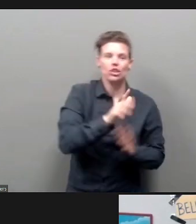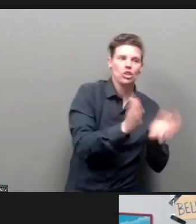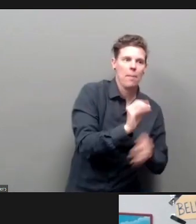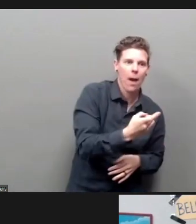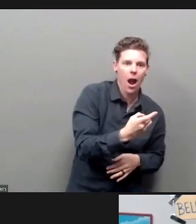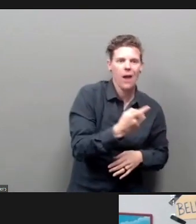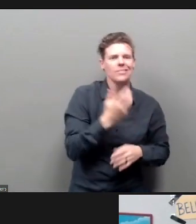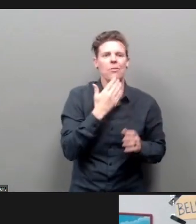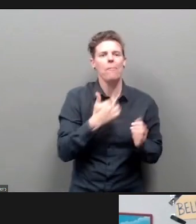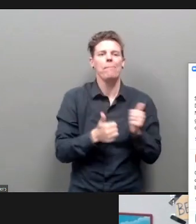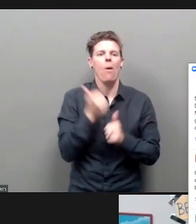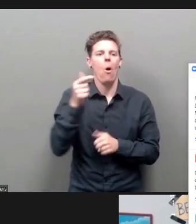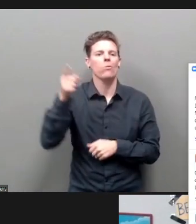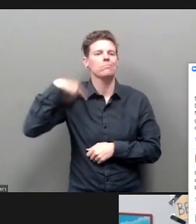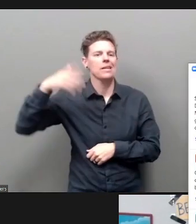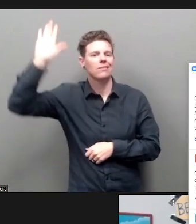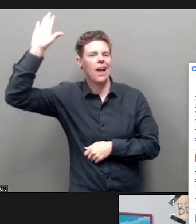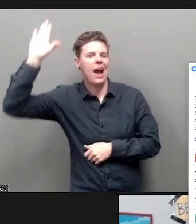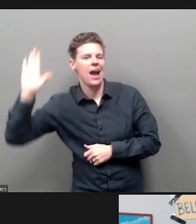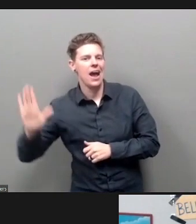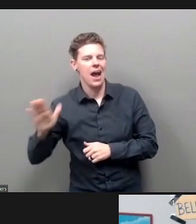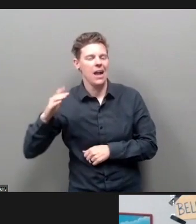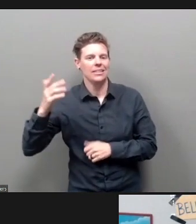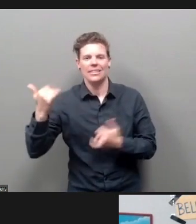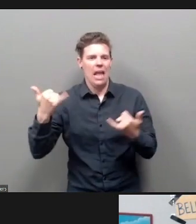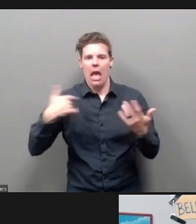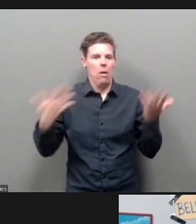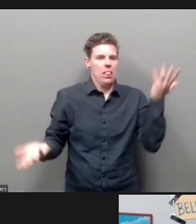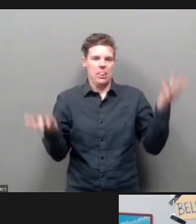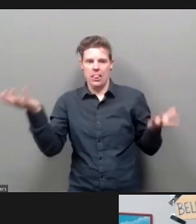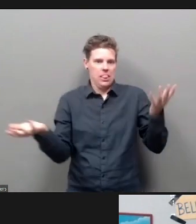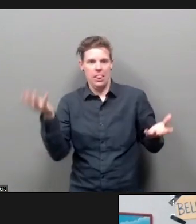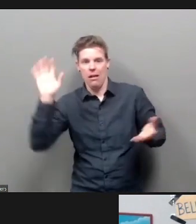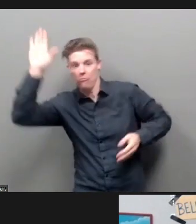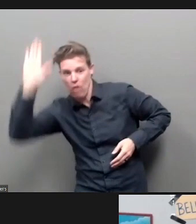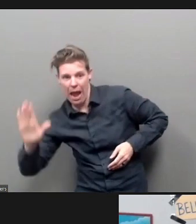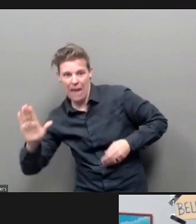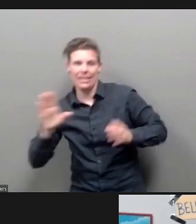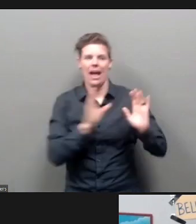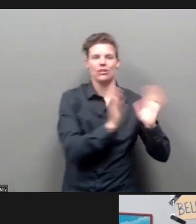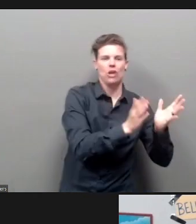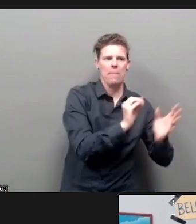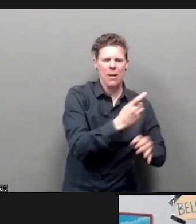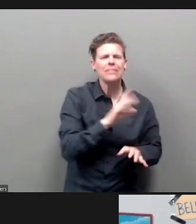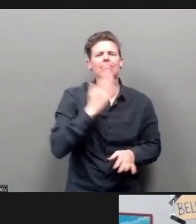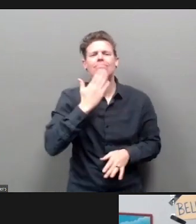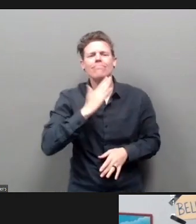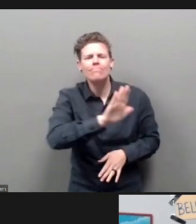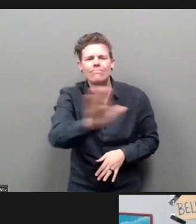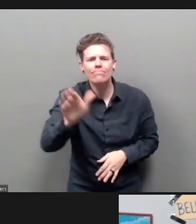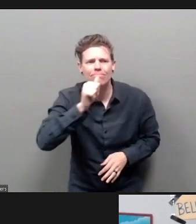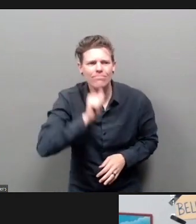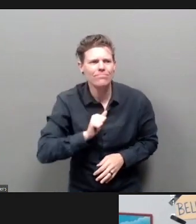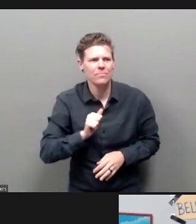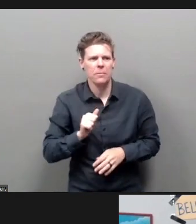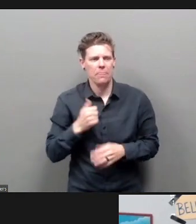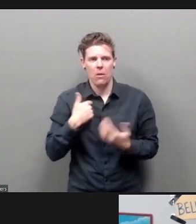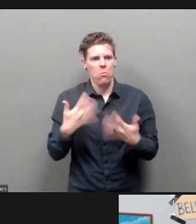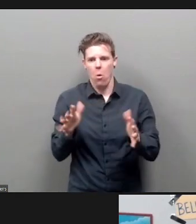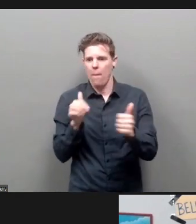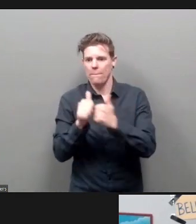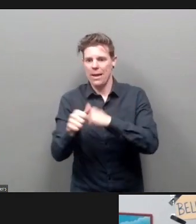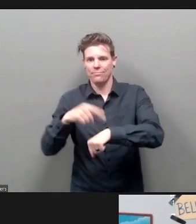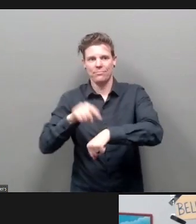today. So thank you, everybody, for your patience. We're going to try not to go much longer than 5:30. That's a full 2 hours, but we'll try to get through as